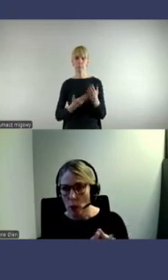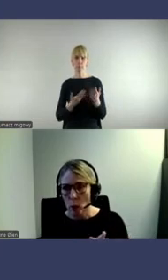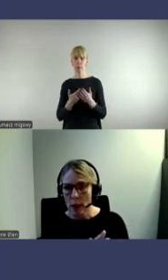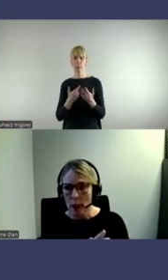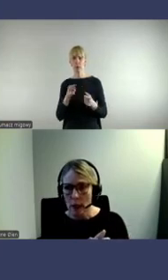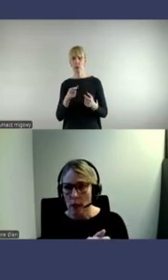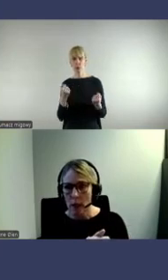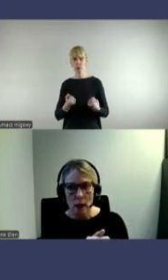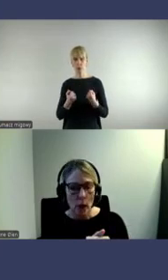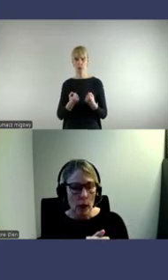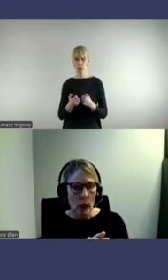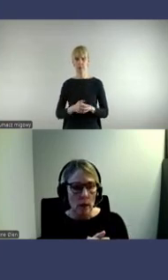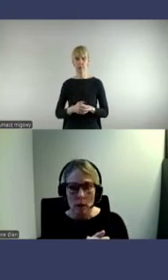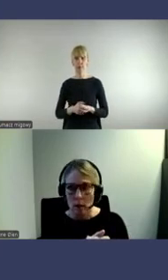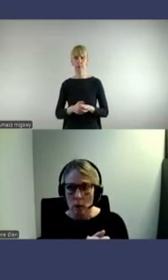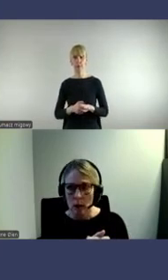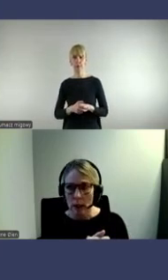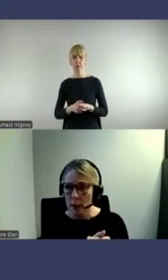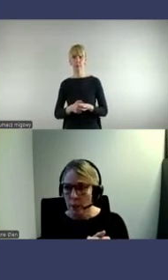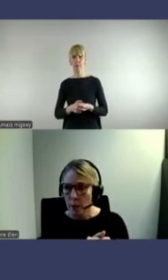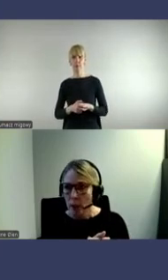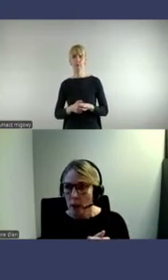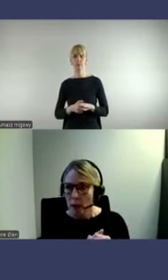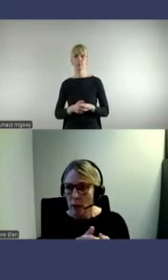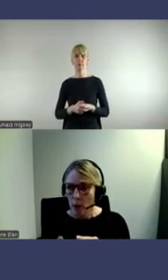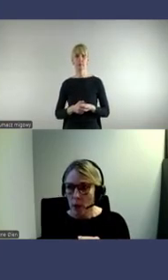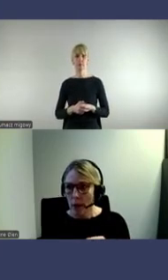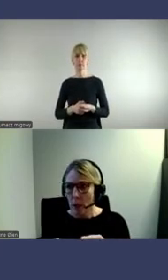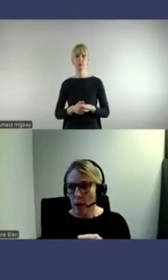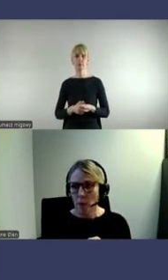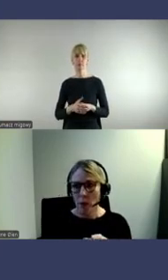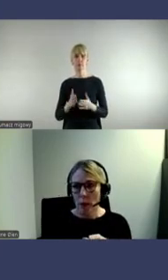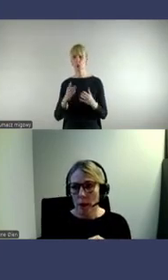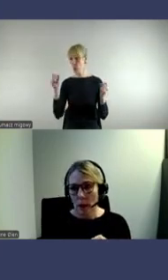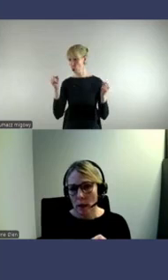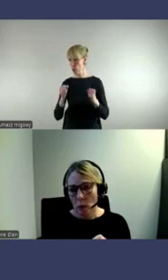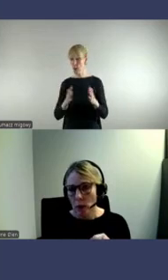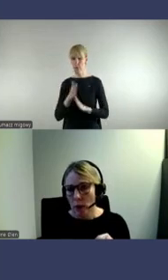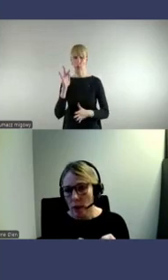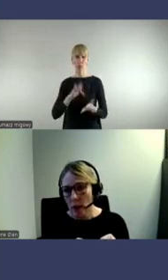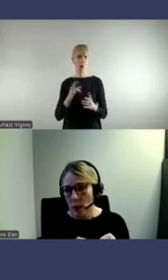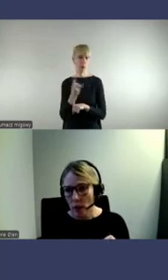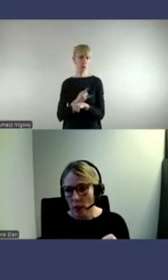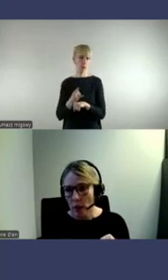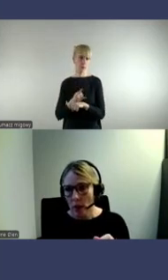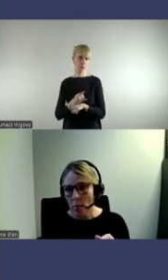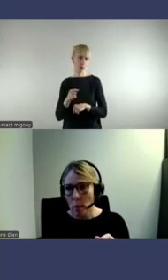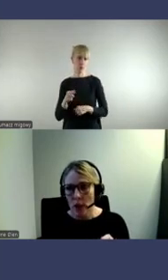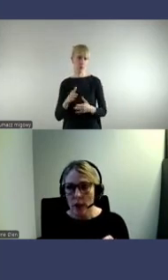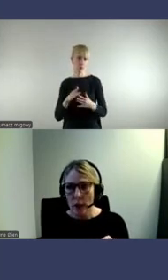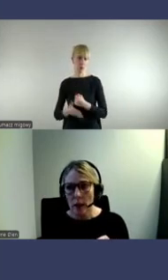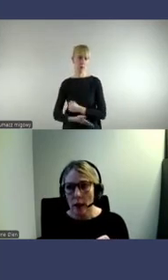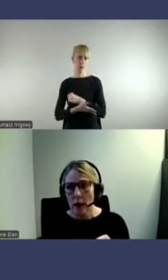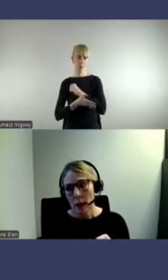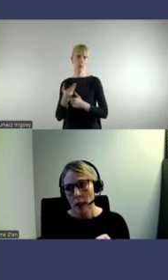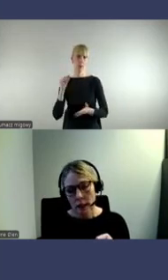Japanese earthquakes and the hurricanes in New Orleans. So they're also based on experiences in the communities that I've studied and the